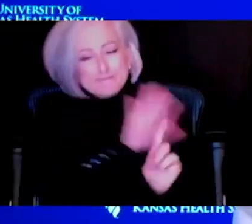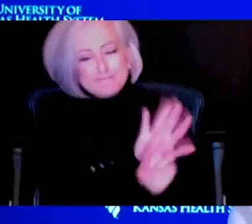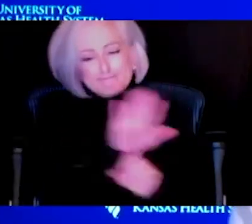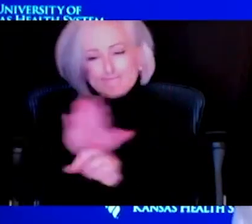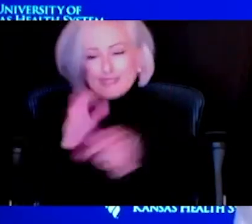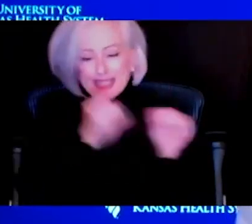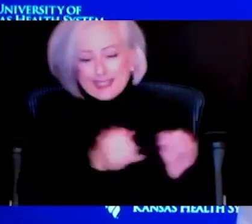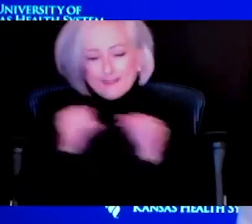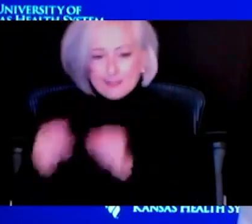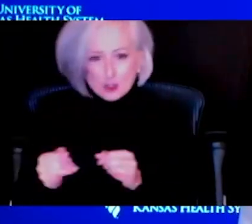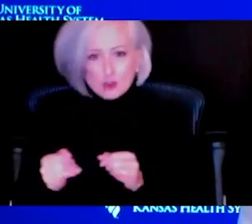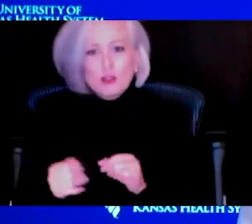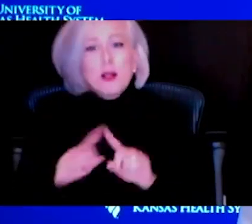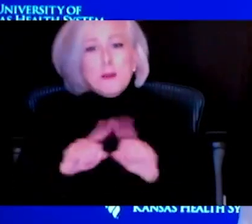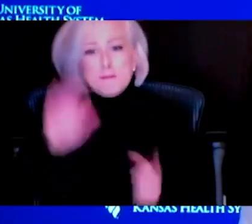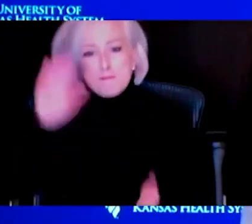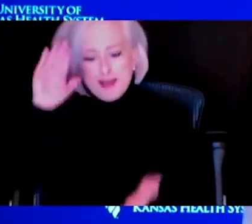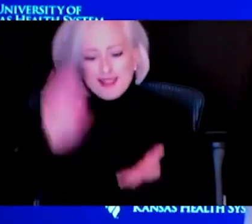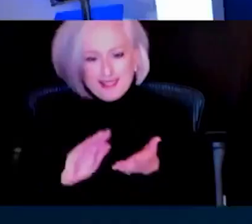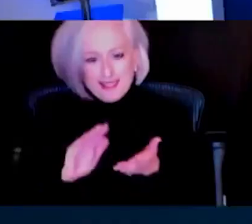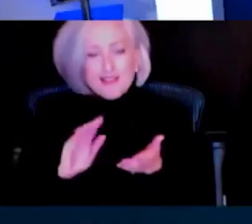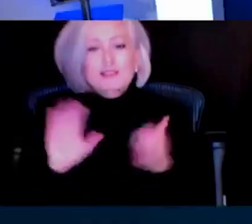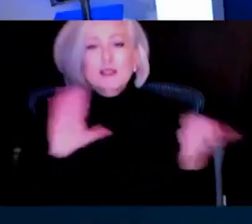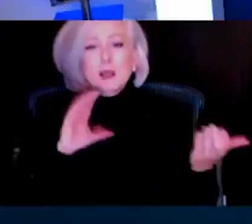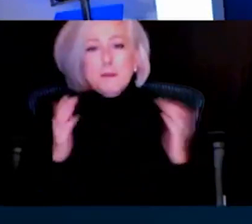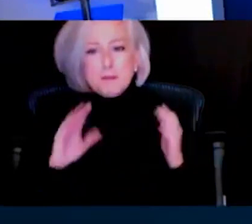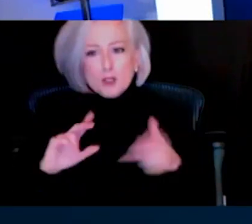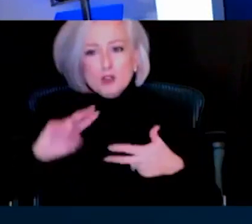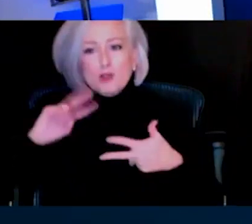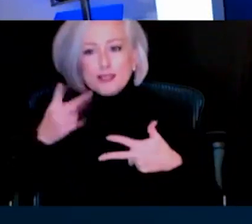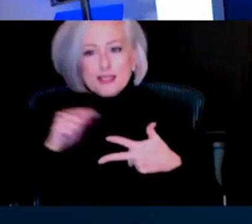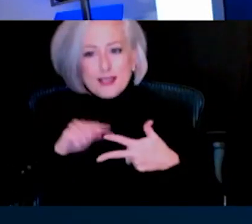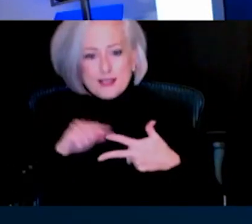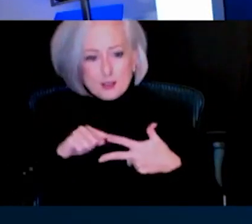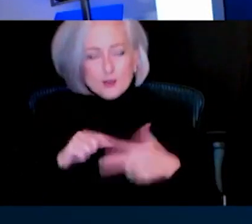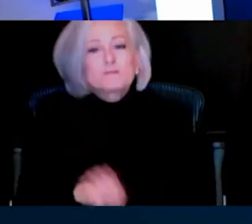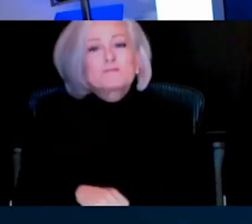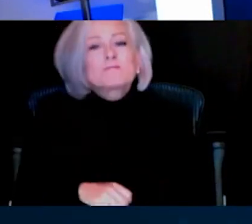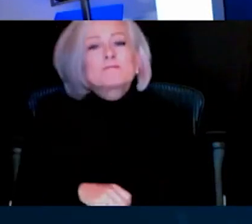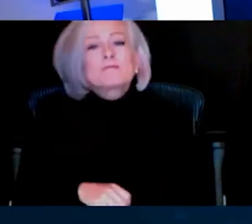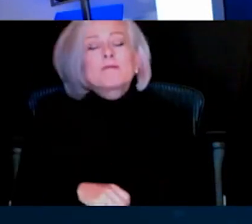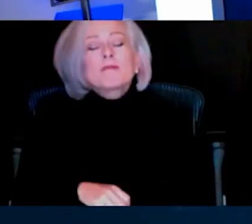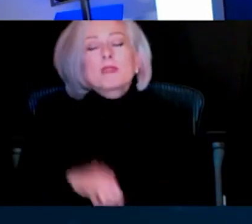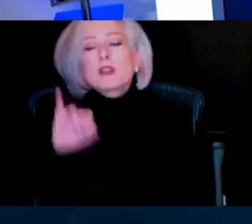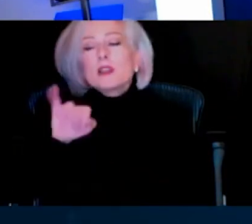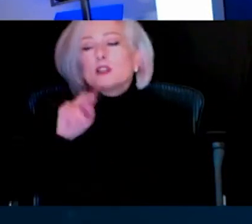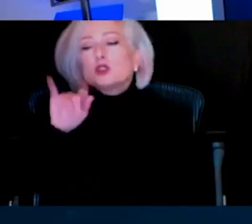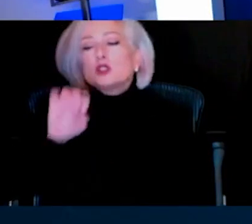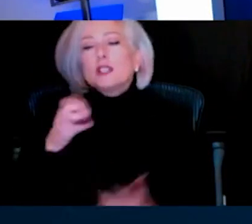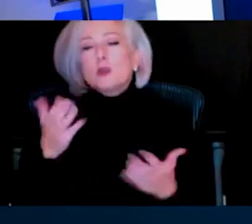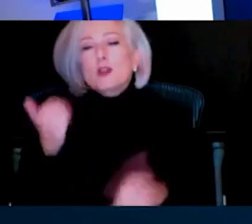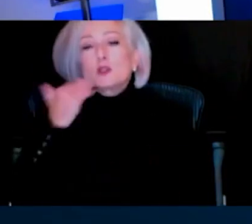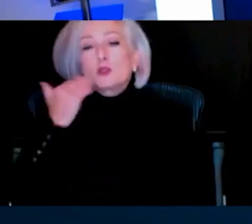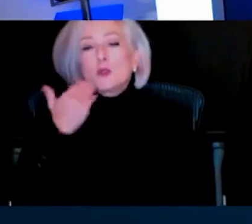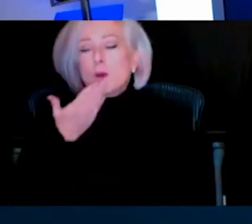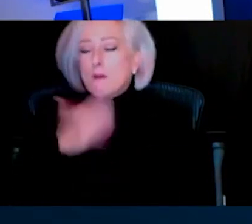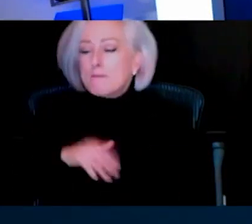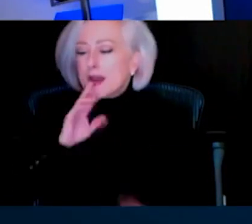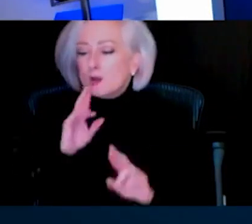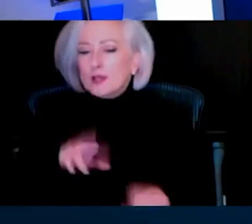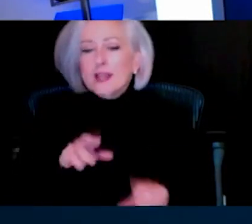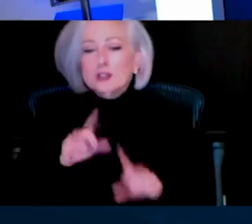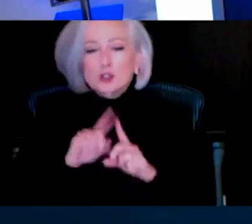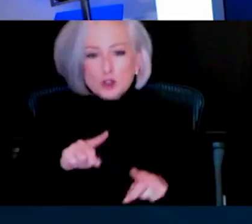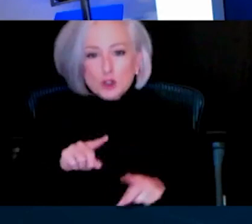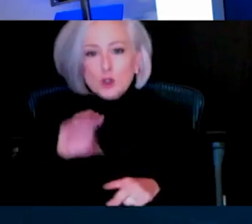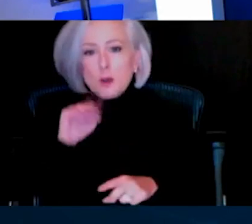those people who've gotten that second dose. Sticking on that topic, Jeannie is asking, she had a bad reaction to Moderna. Her doctor says to try